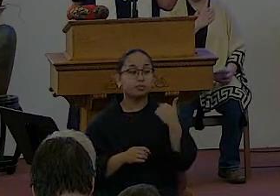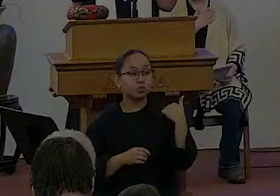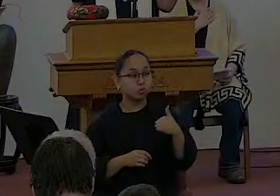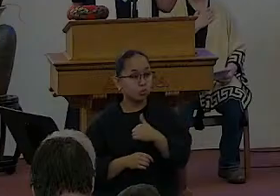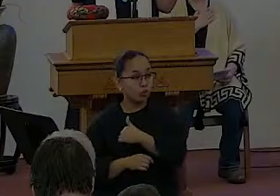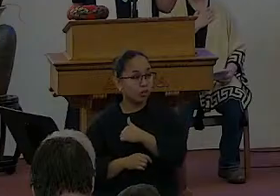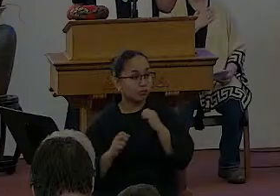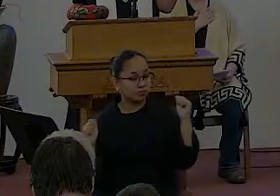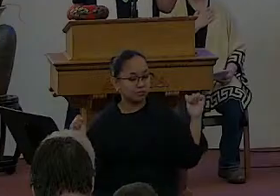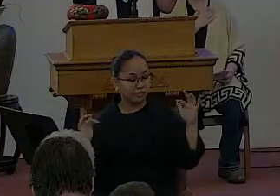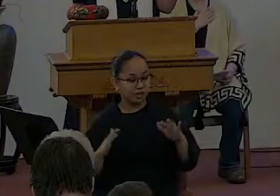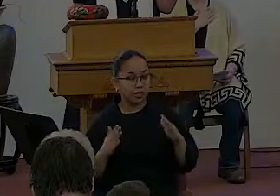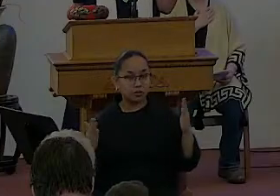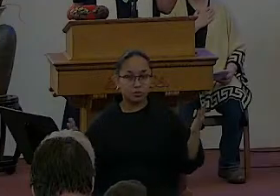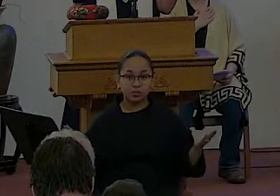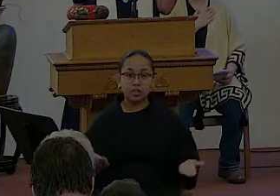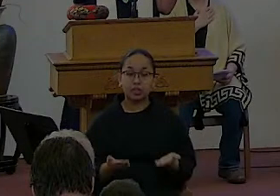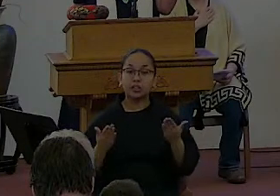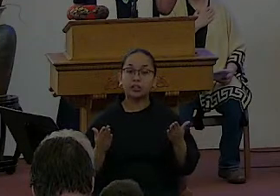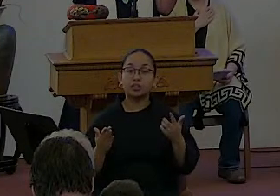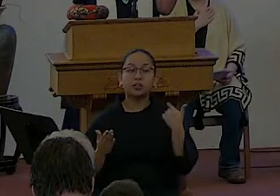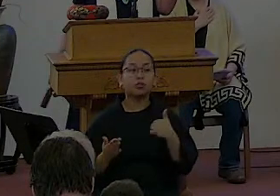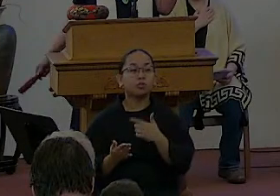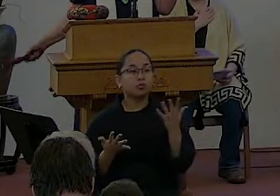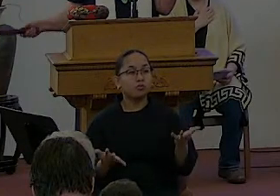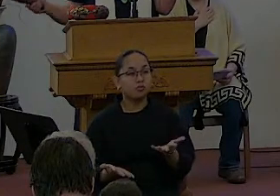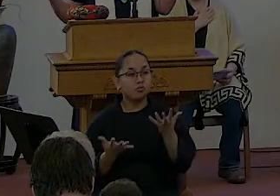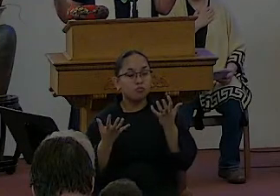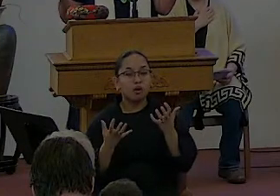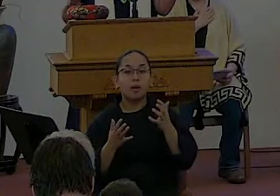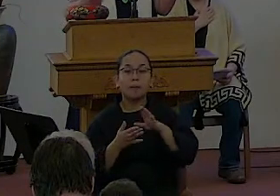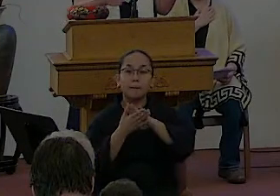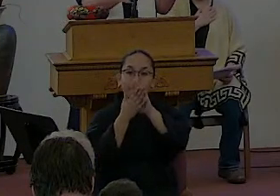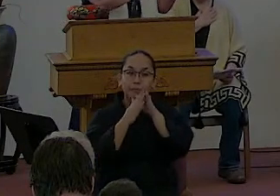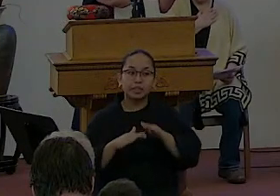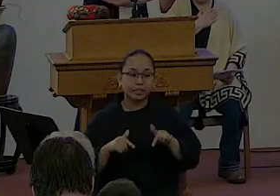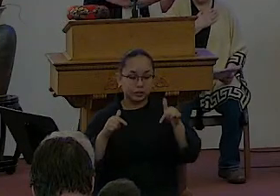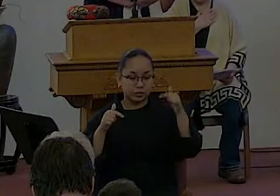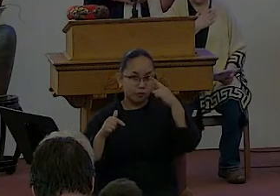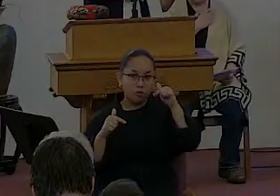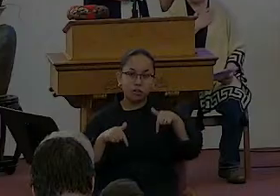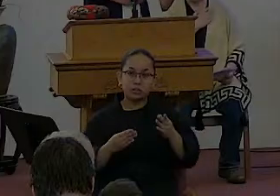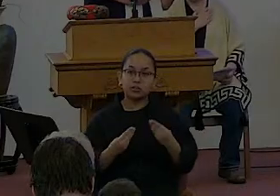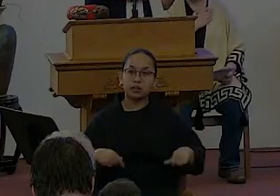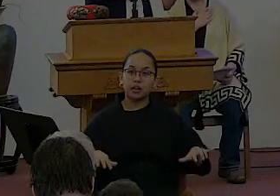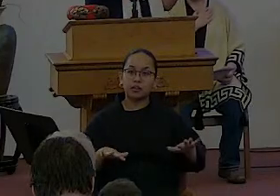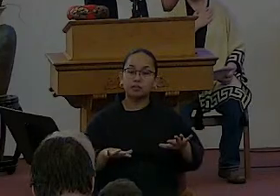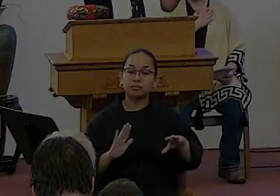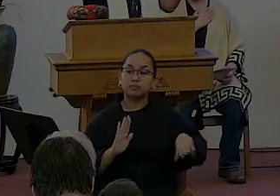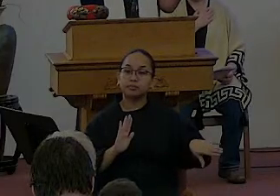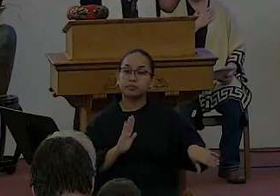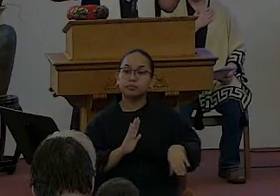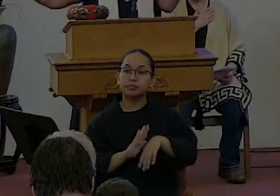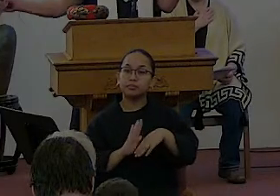We who are gathered here, we call for peace in this land.